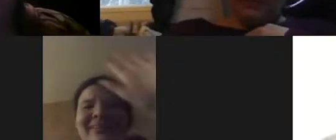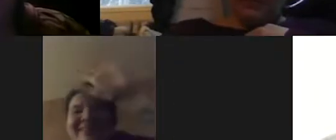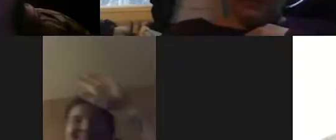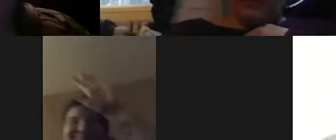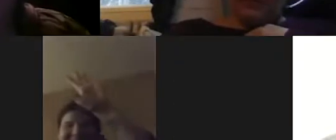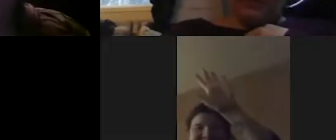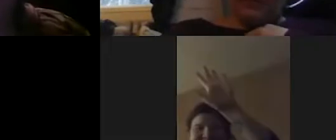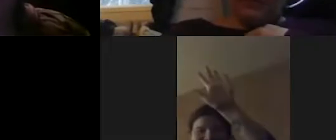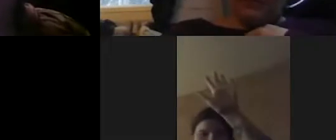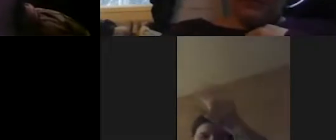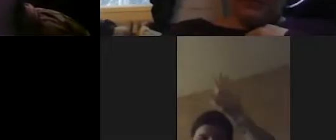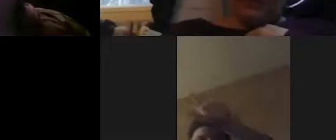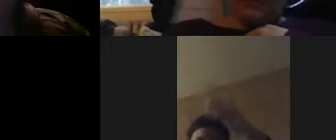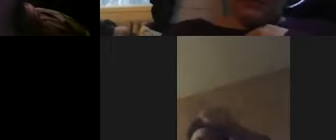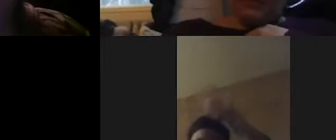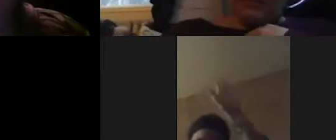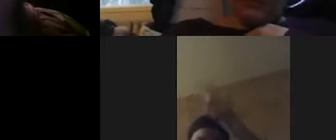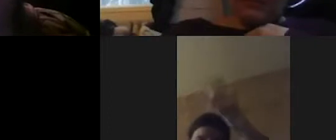some of the socio-political